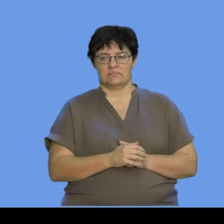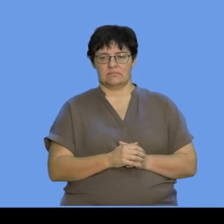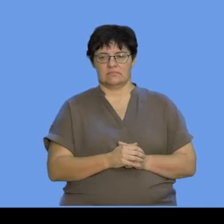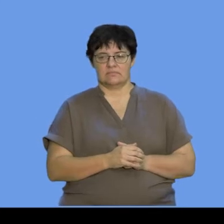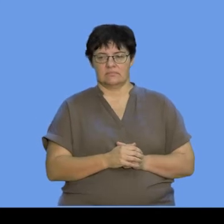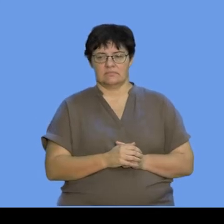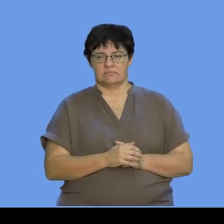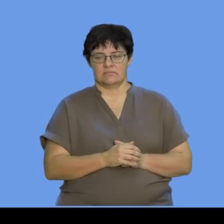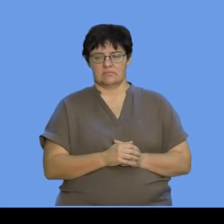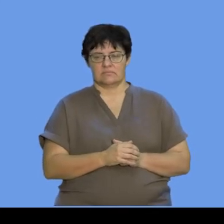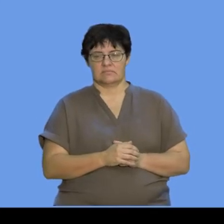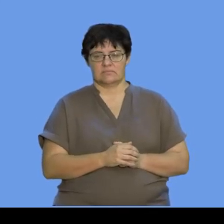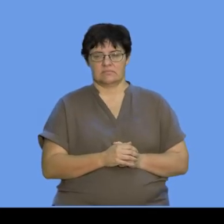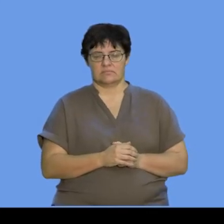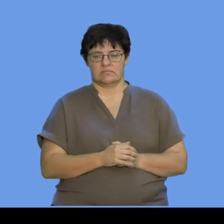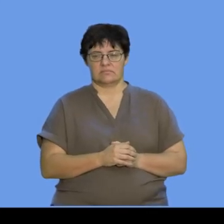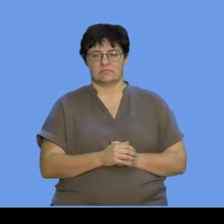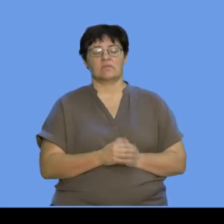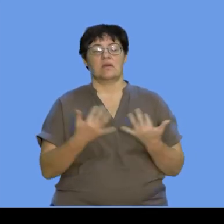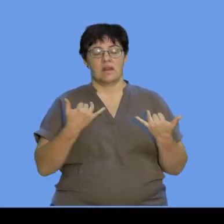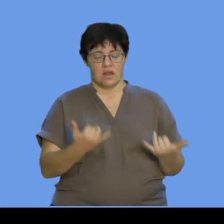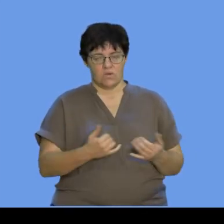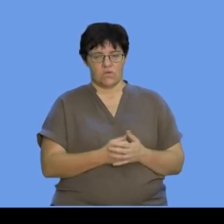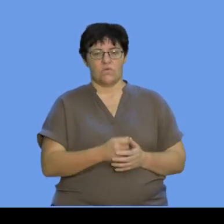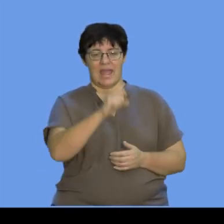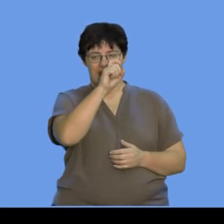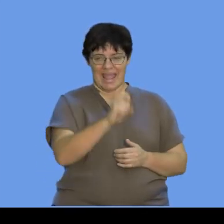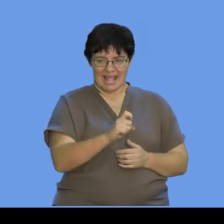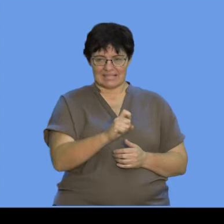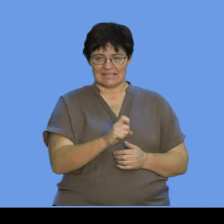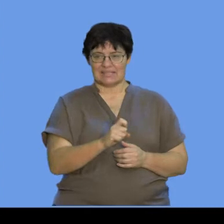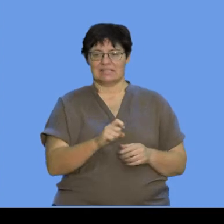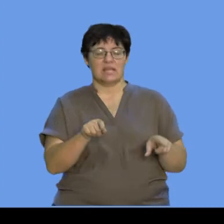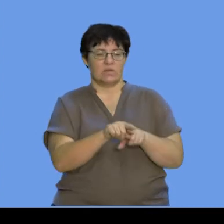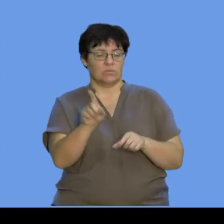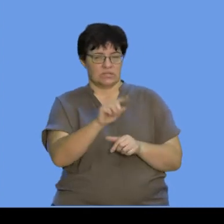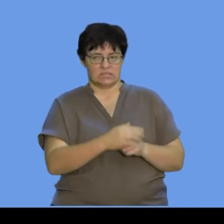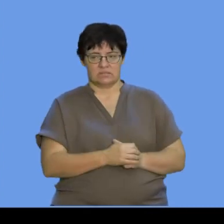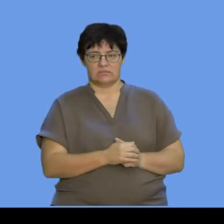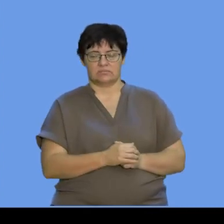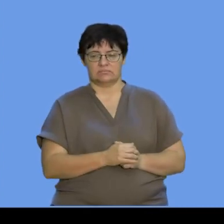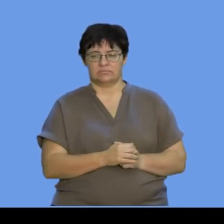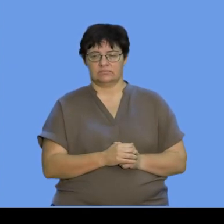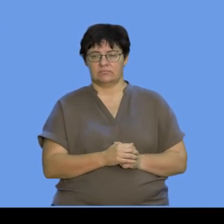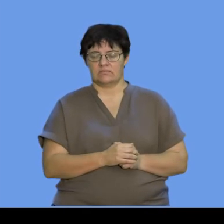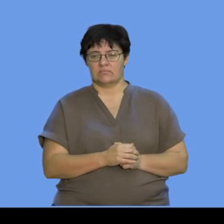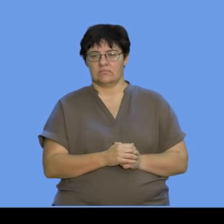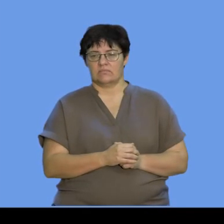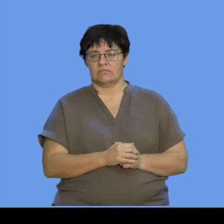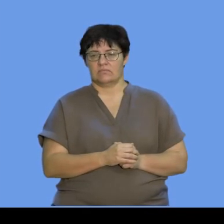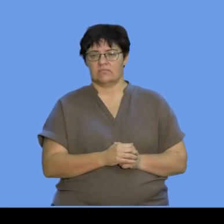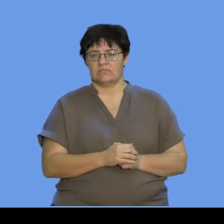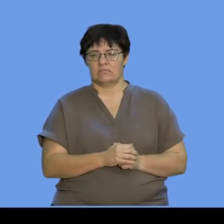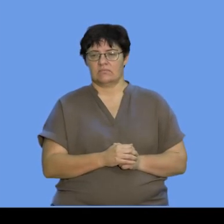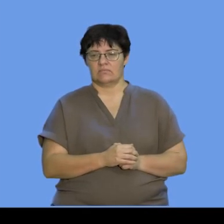me 96, right? And then I find what my x is quickly. So let's quickly just